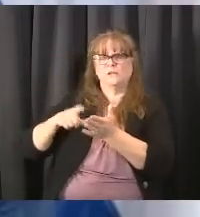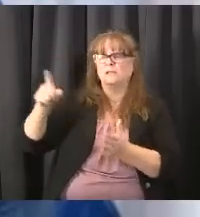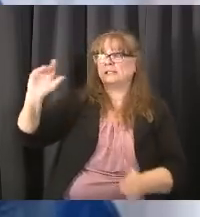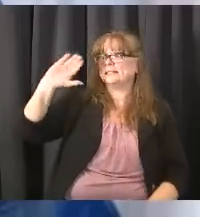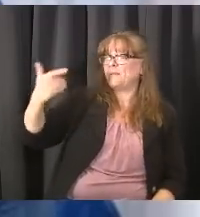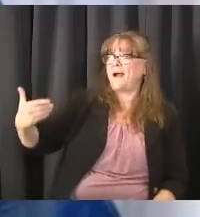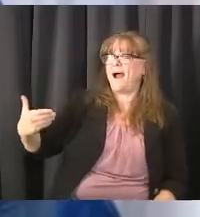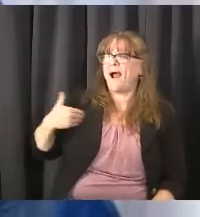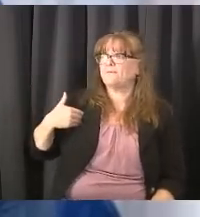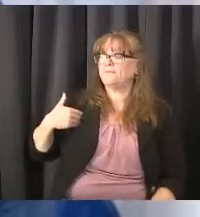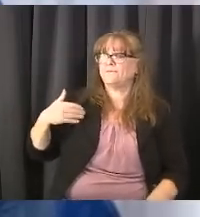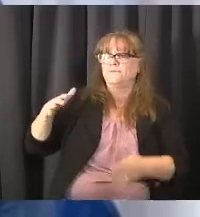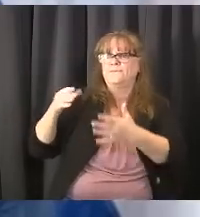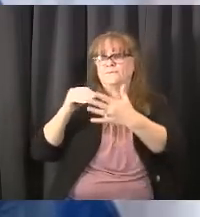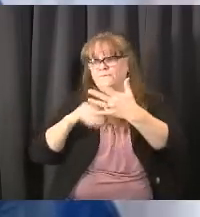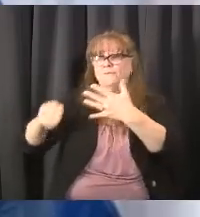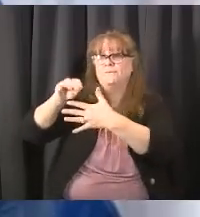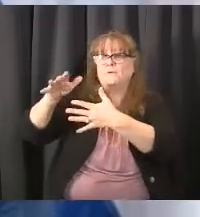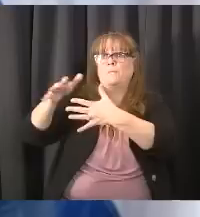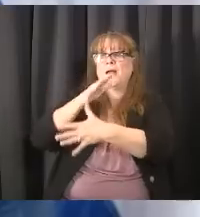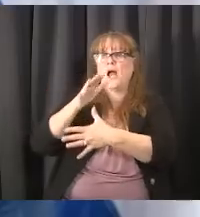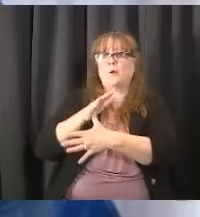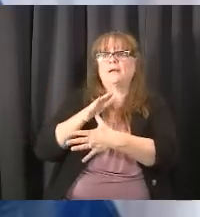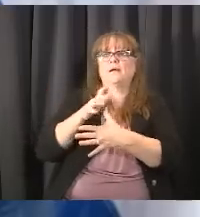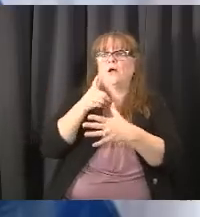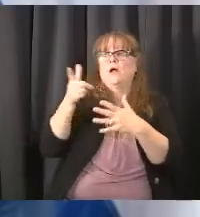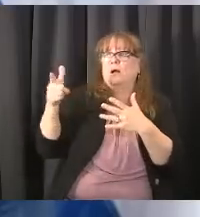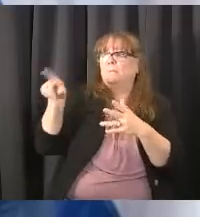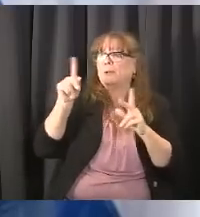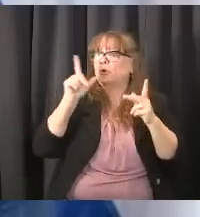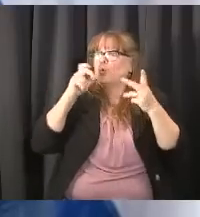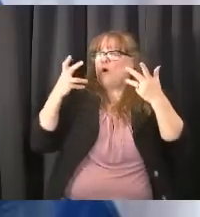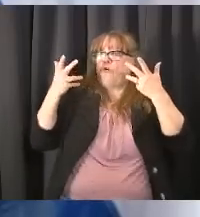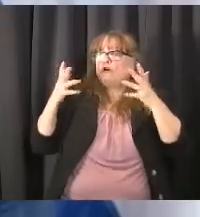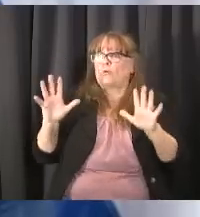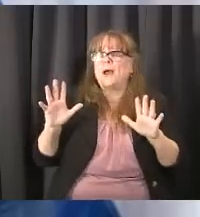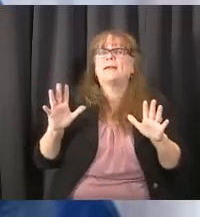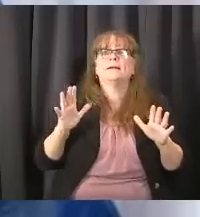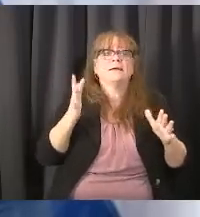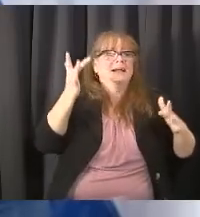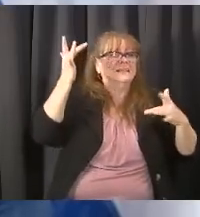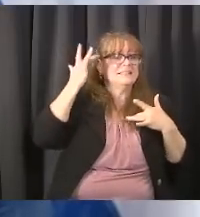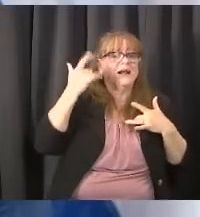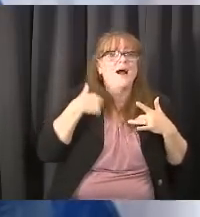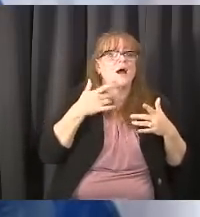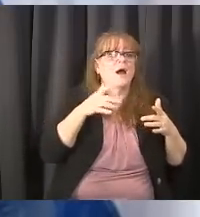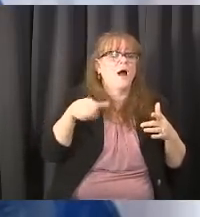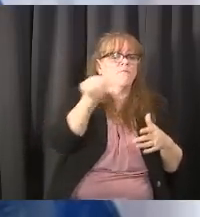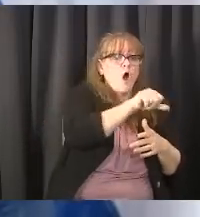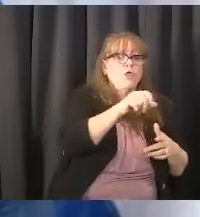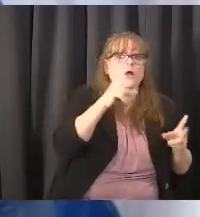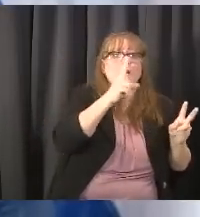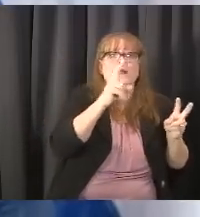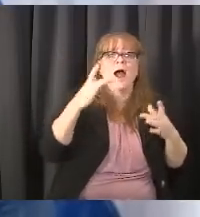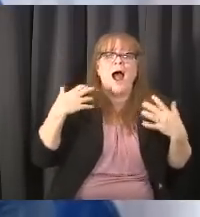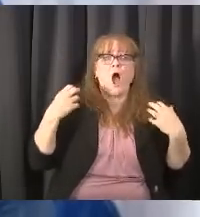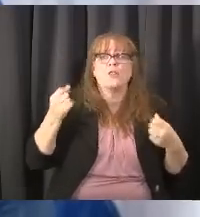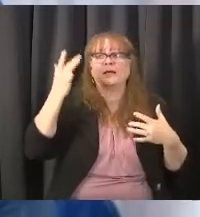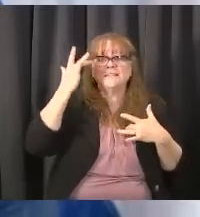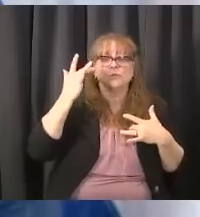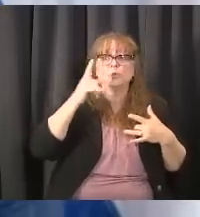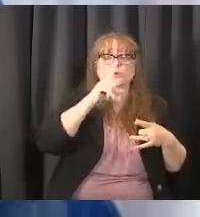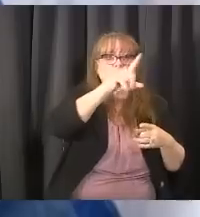medical conditions. I'm wondering again if you're going to move those individuals up, and then what does this mean for others who are in the